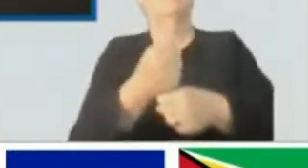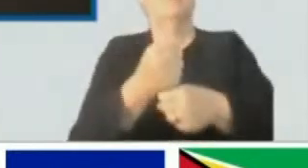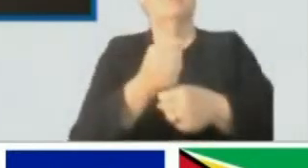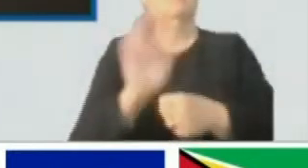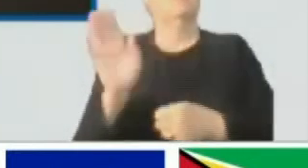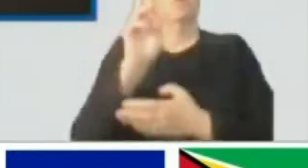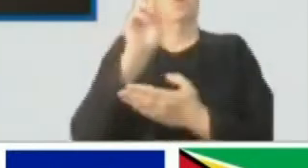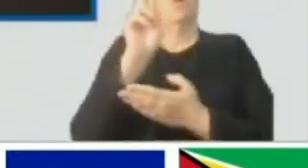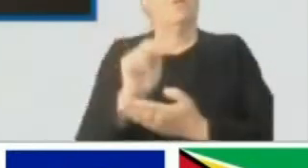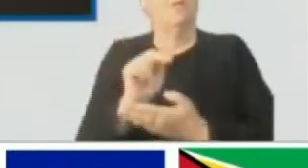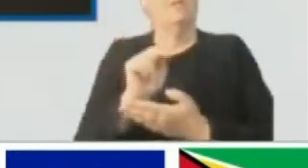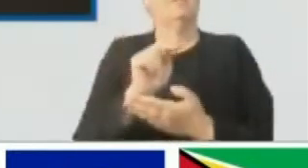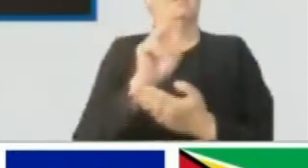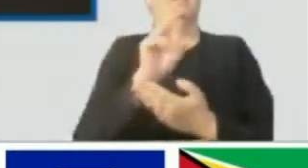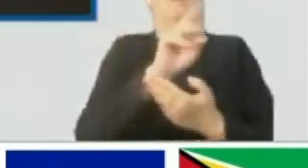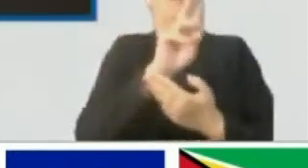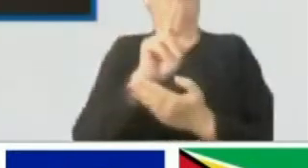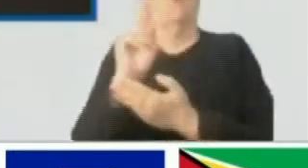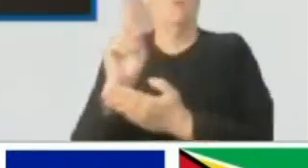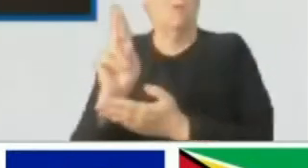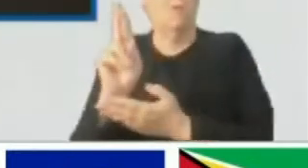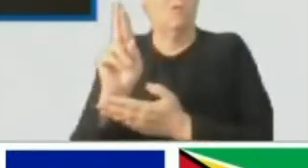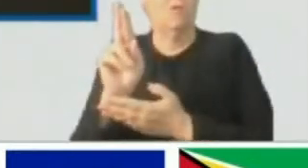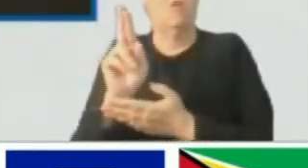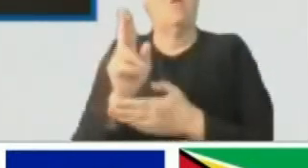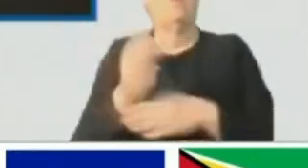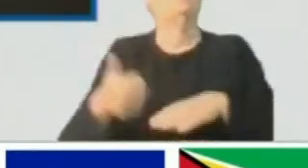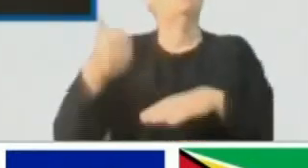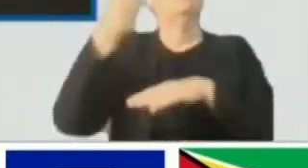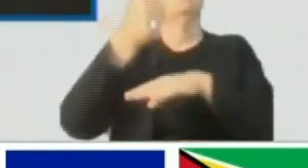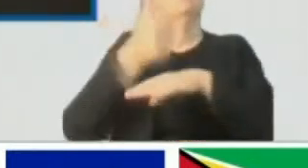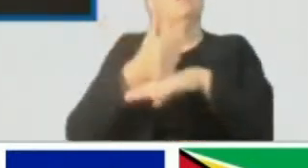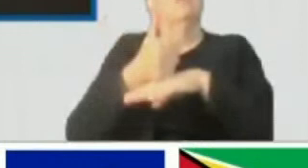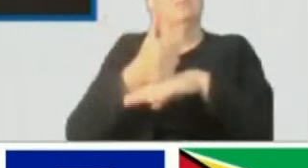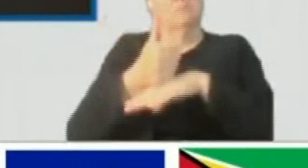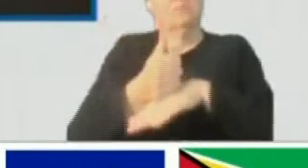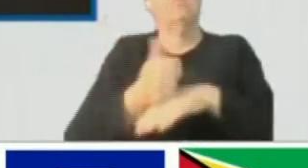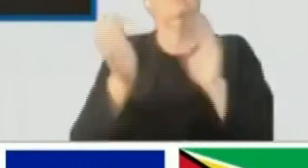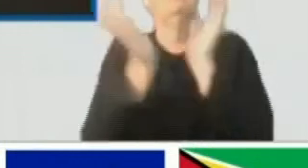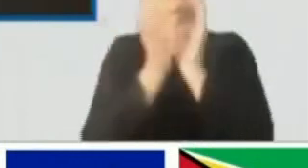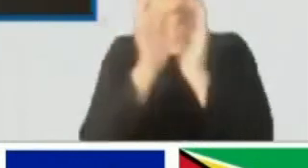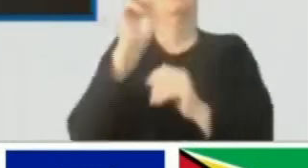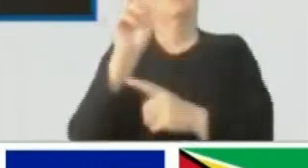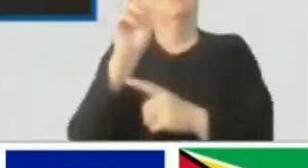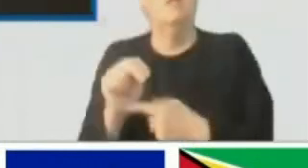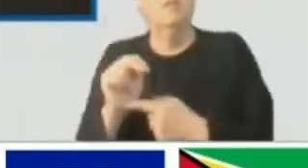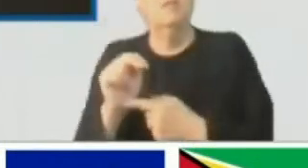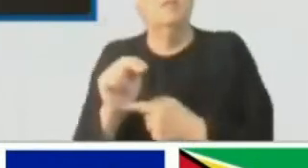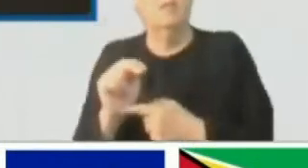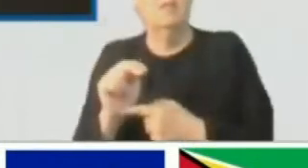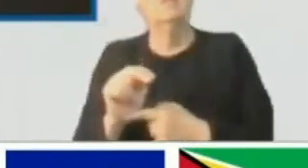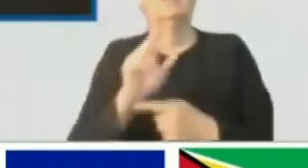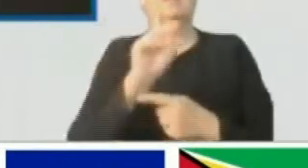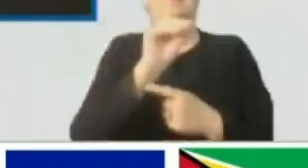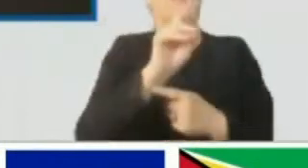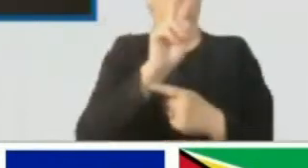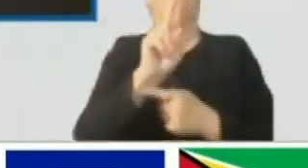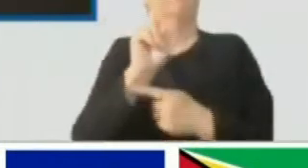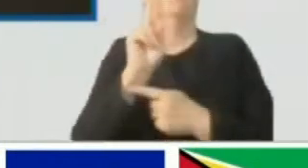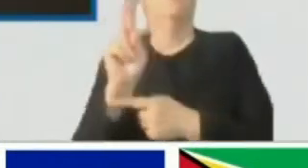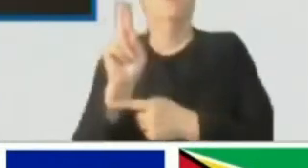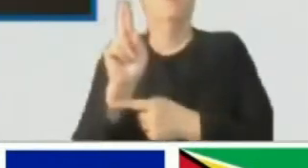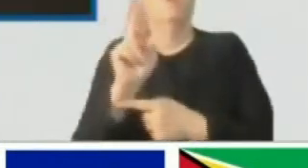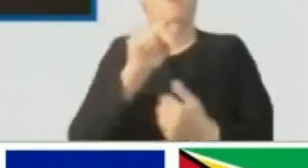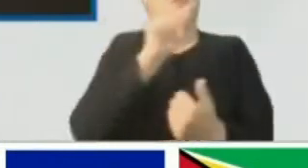Nations Office for Disaster Risk Reduction, UNDRR, Gary Connell,